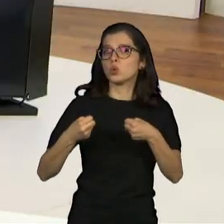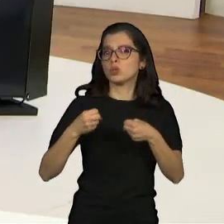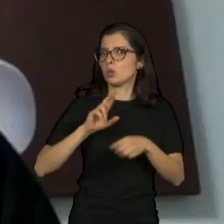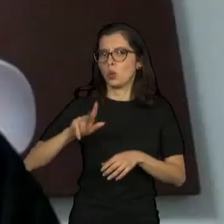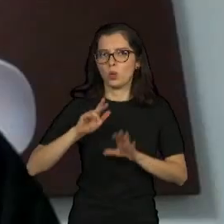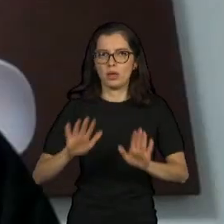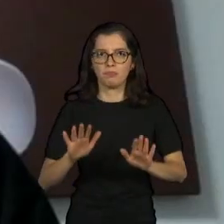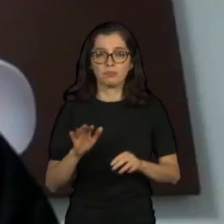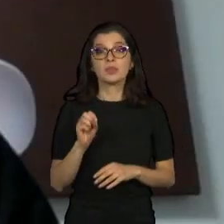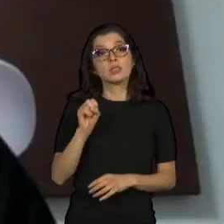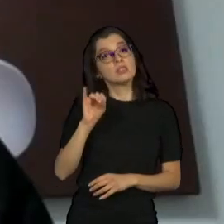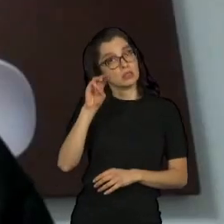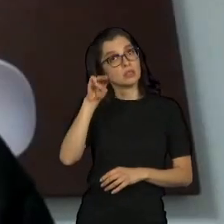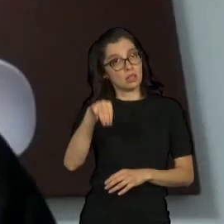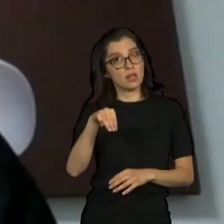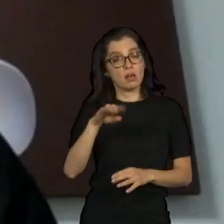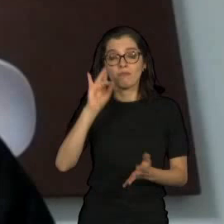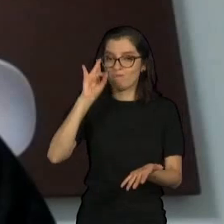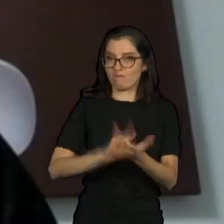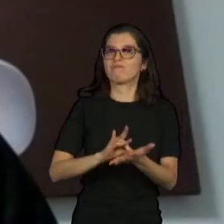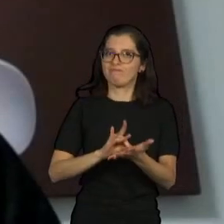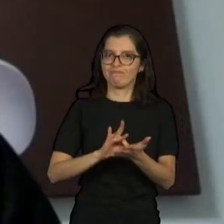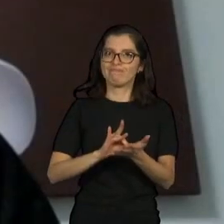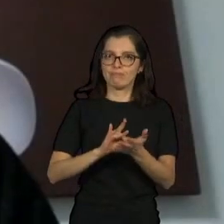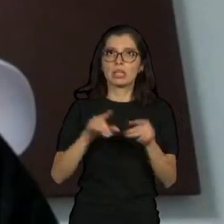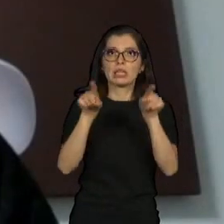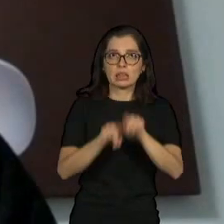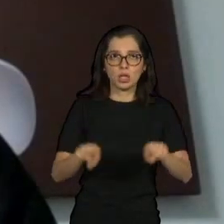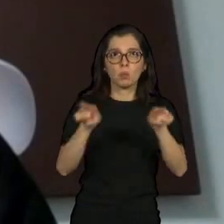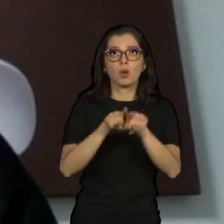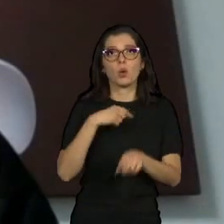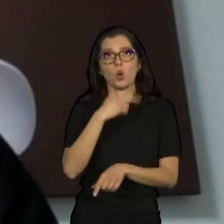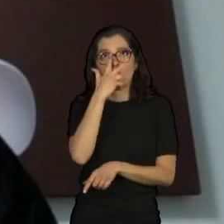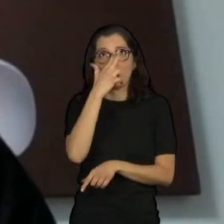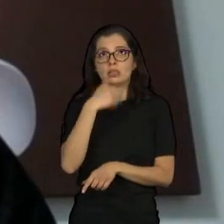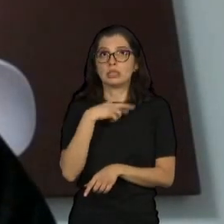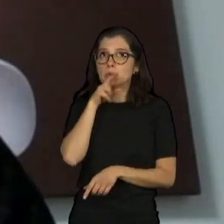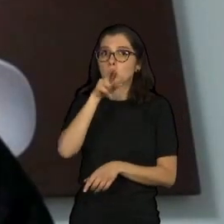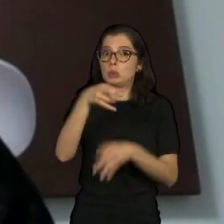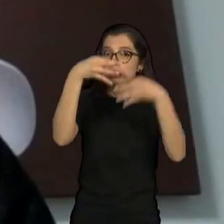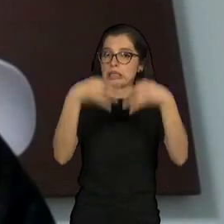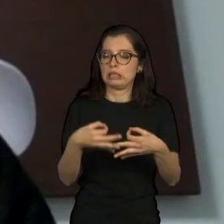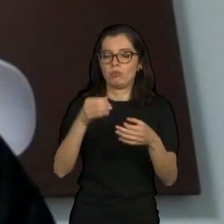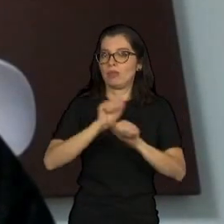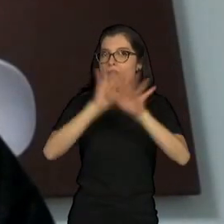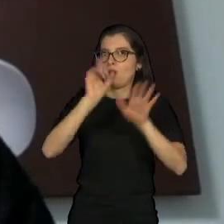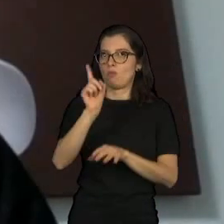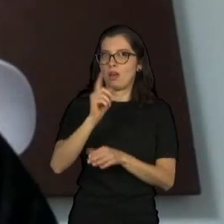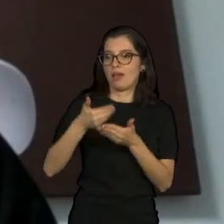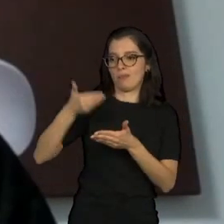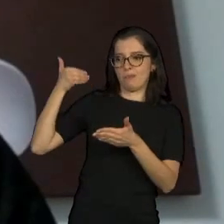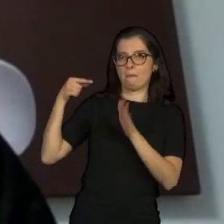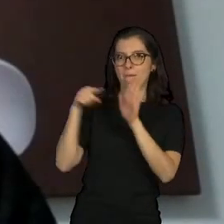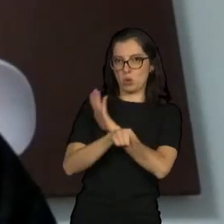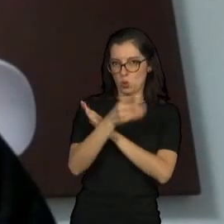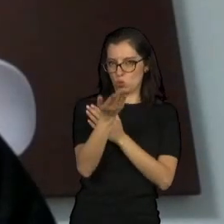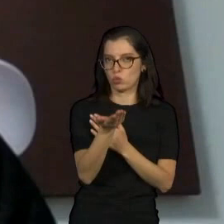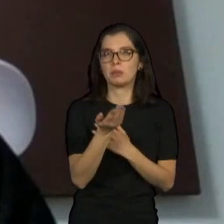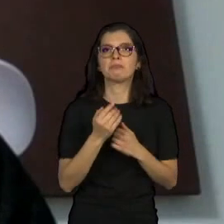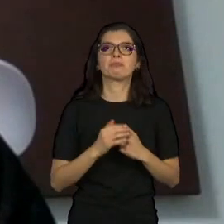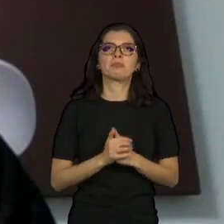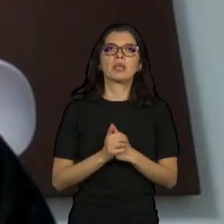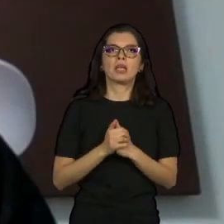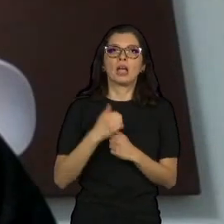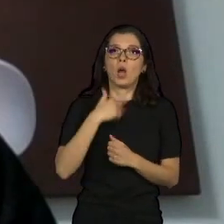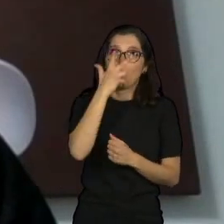É absolutamente verdade e, também, para terminar, talvez eu não respondi a pergunta anteriormente, I think that what